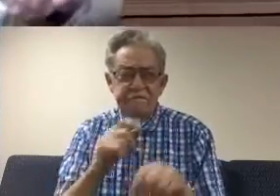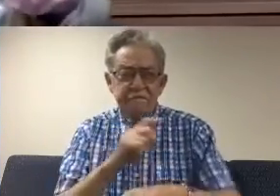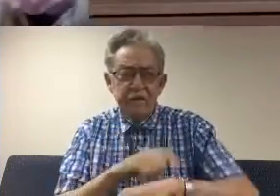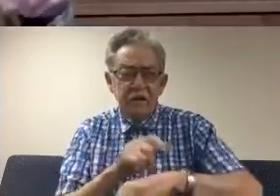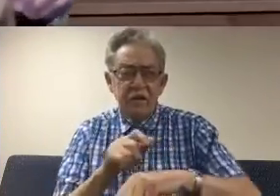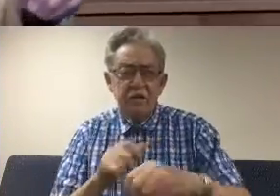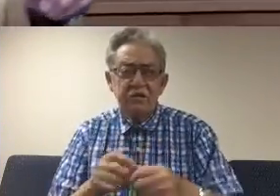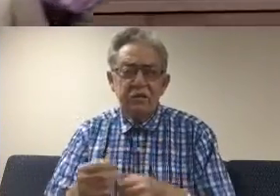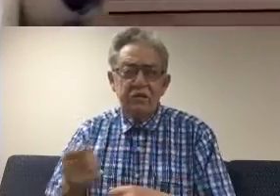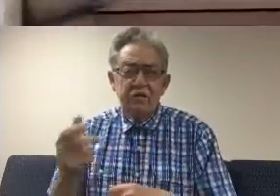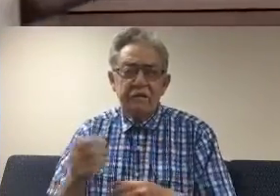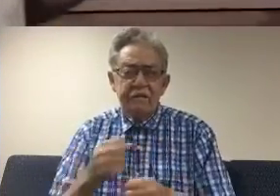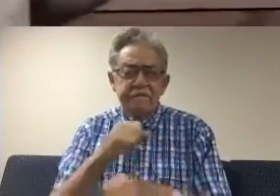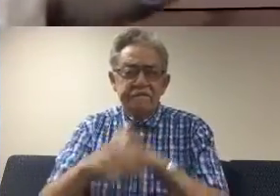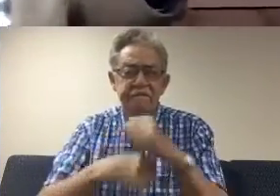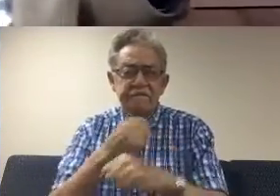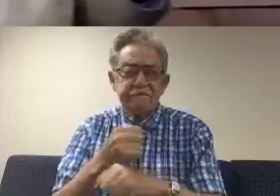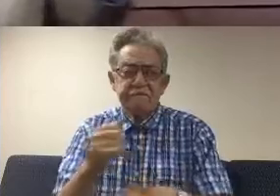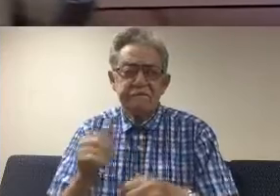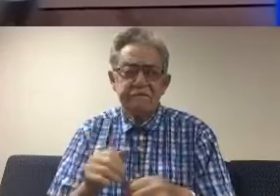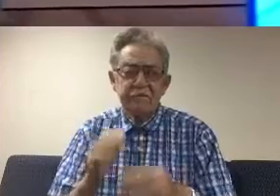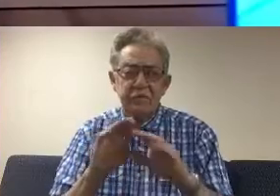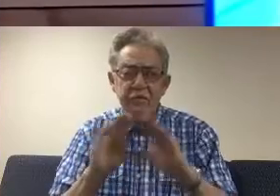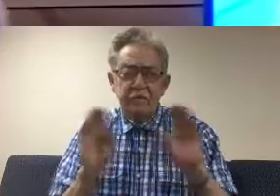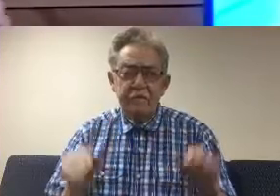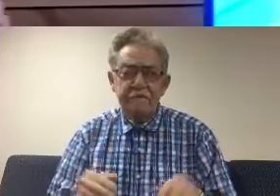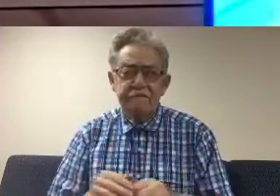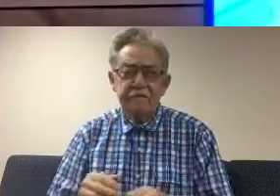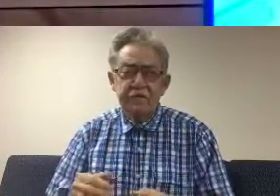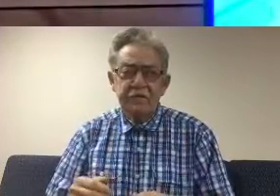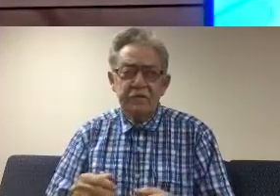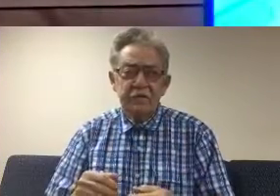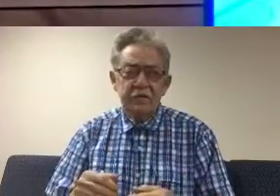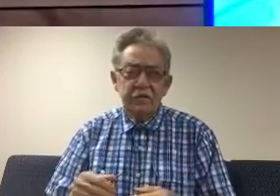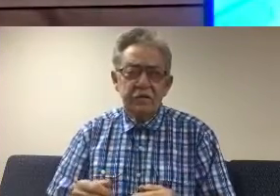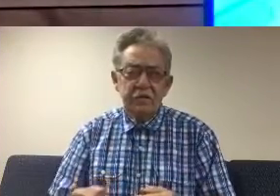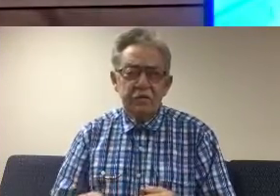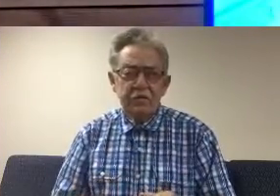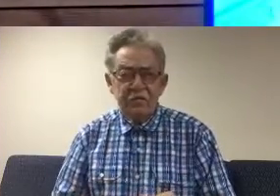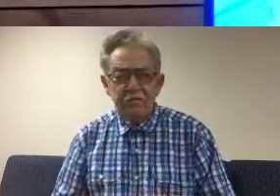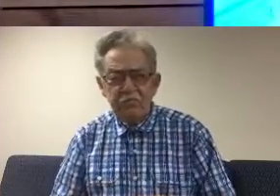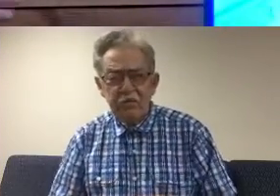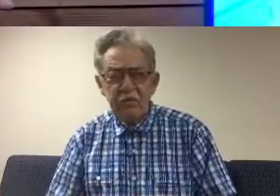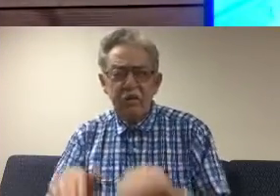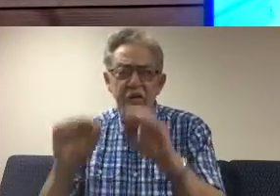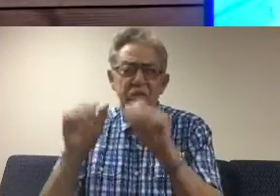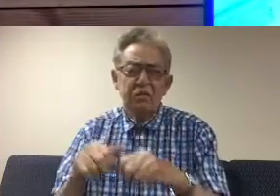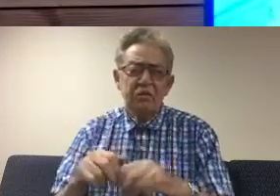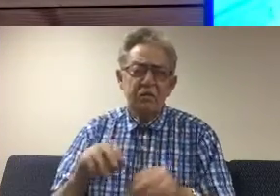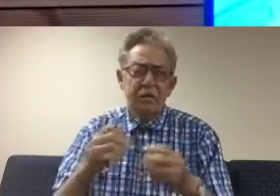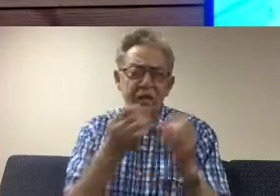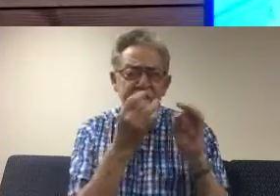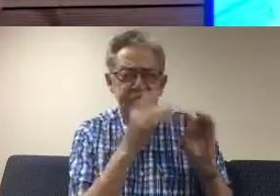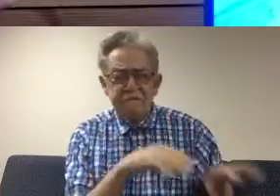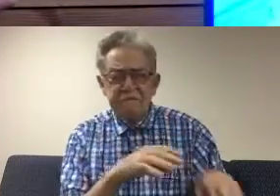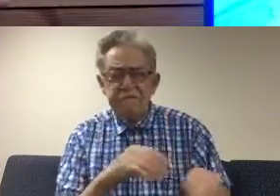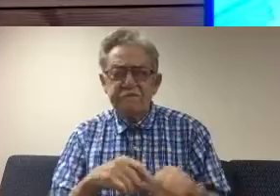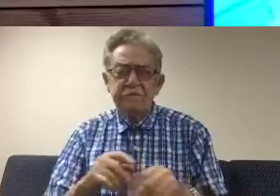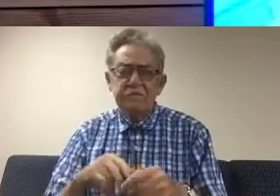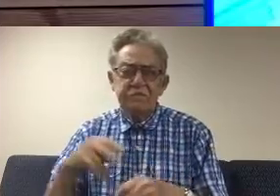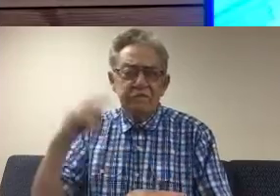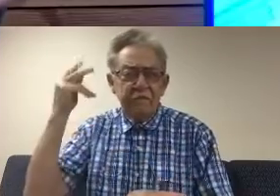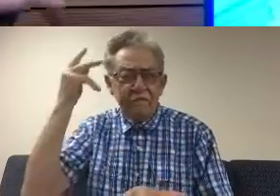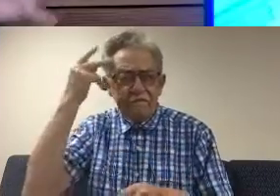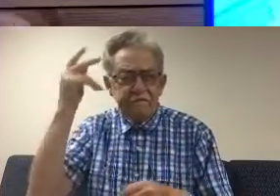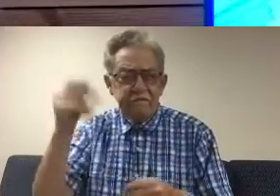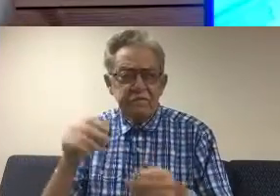few years have been, of the rise of hate, with the rise of political popularity and